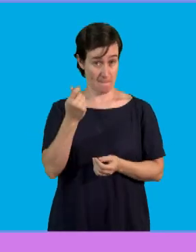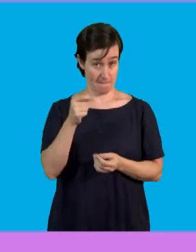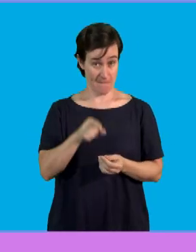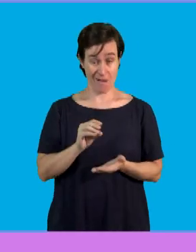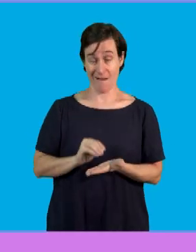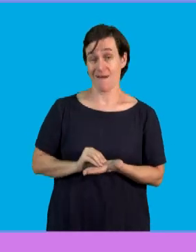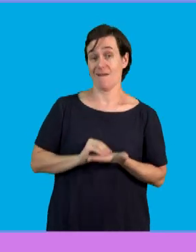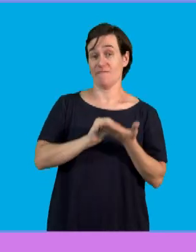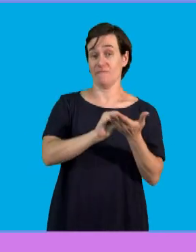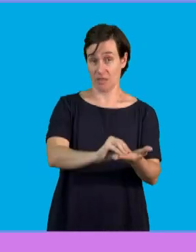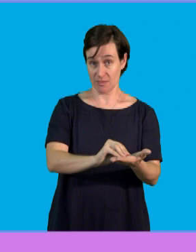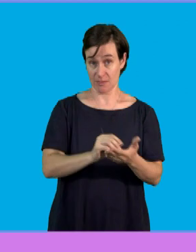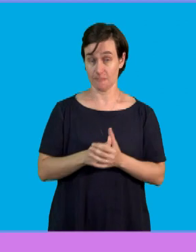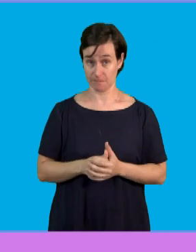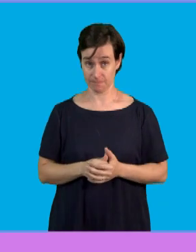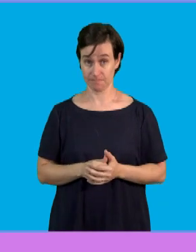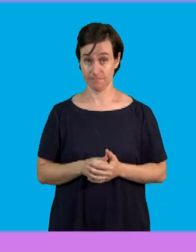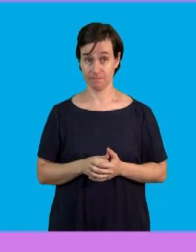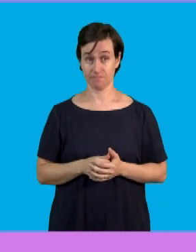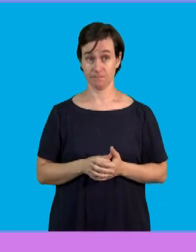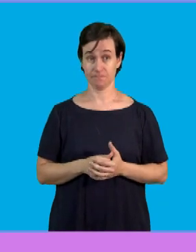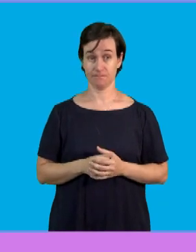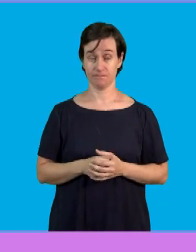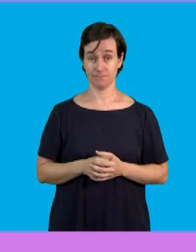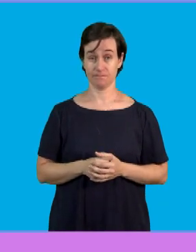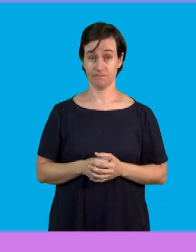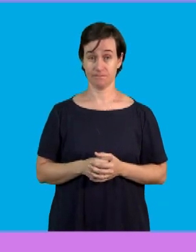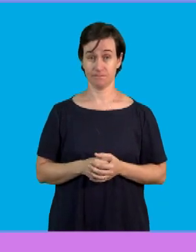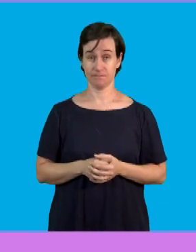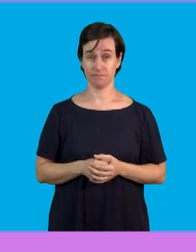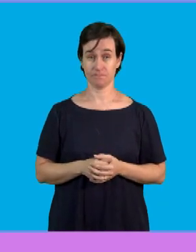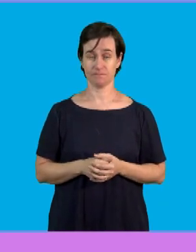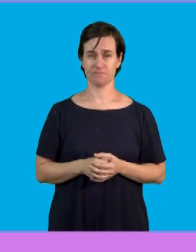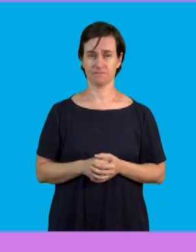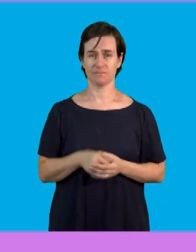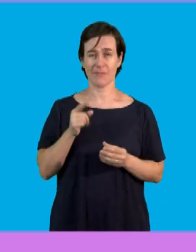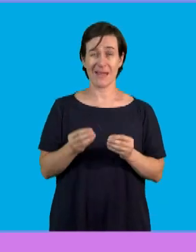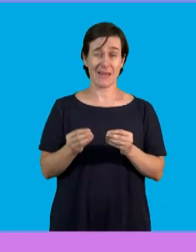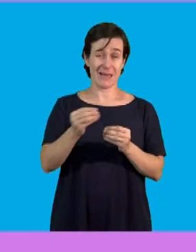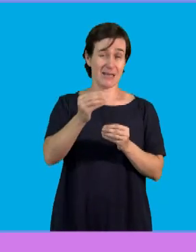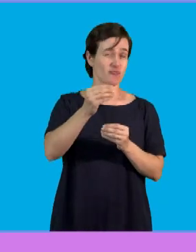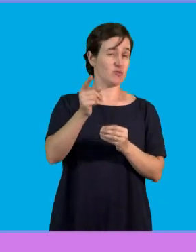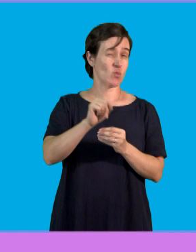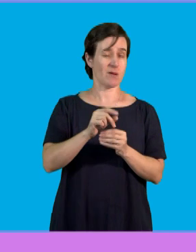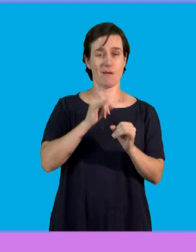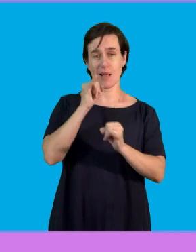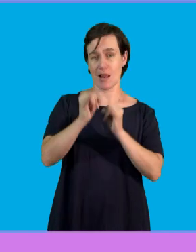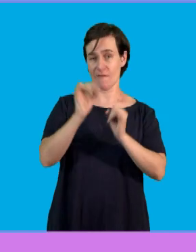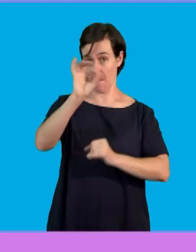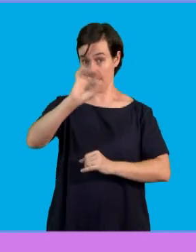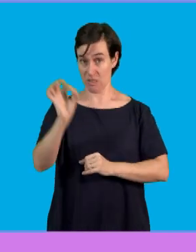that it's invested. We have invested 10,000 at an interest rate